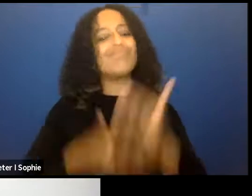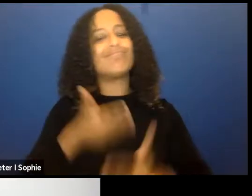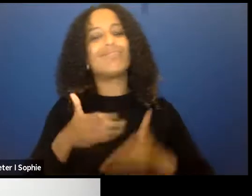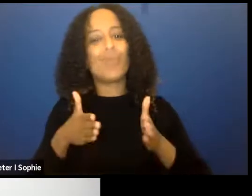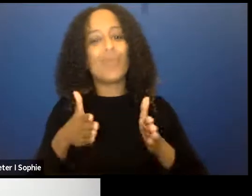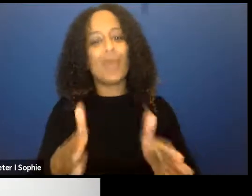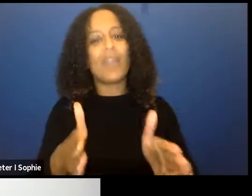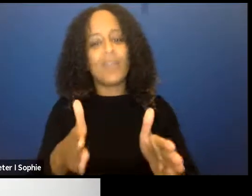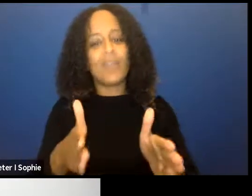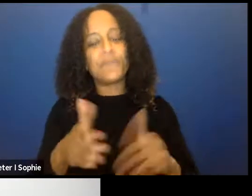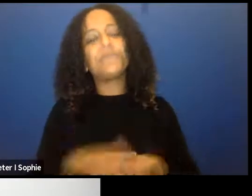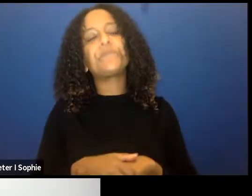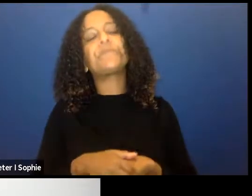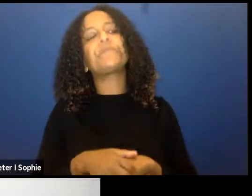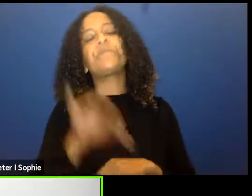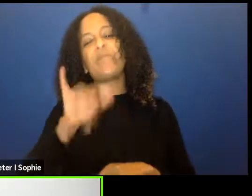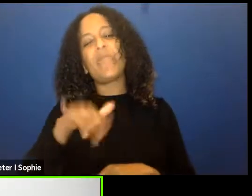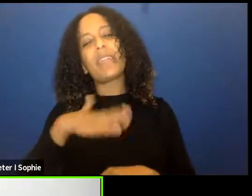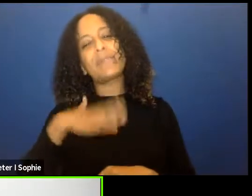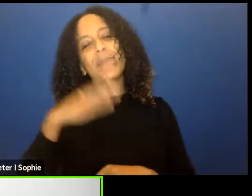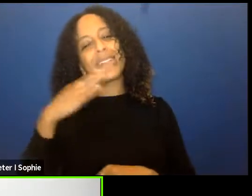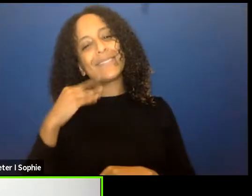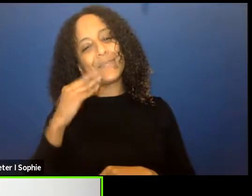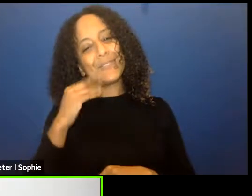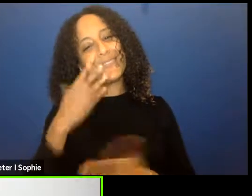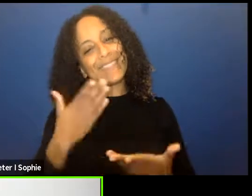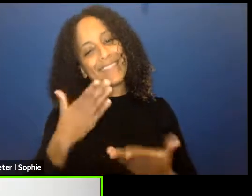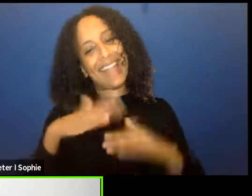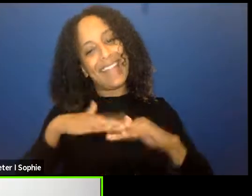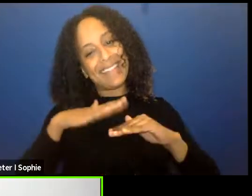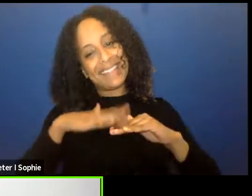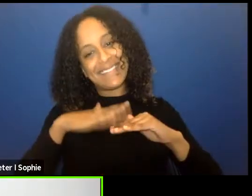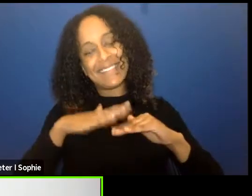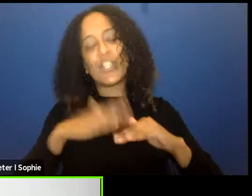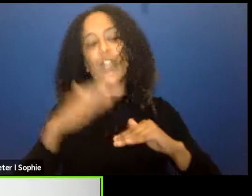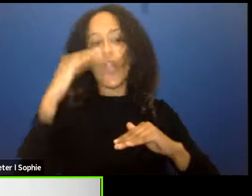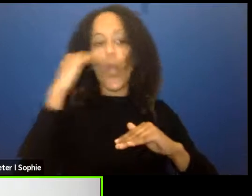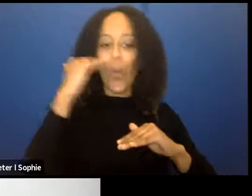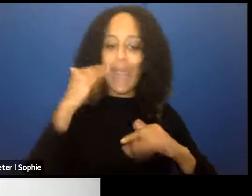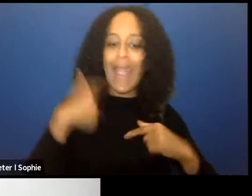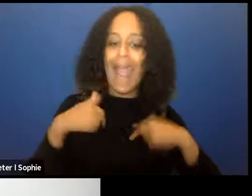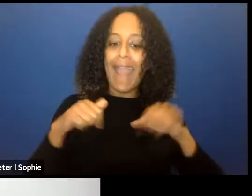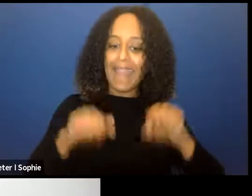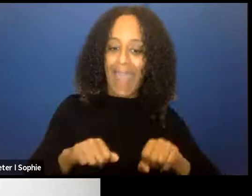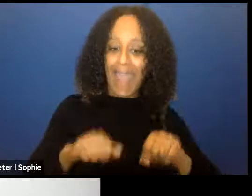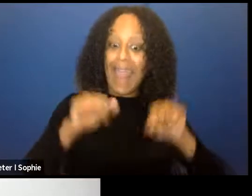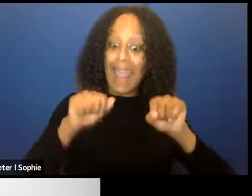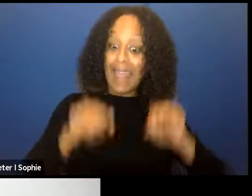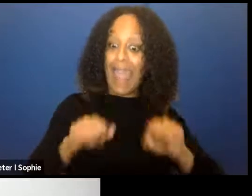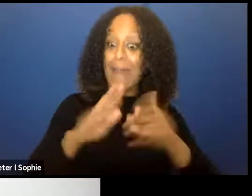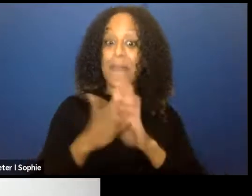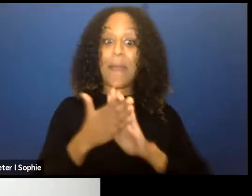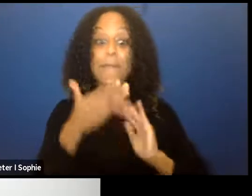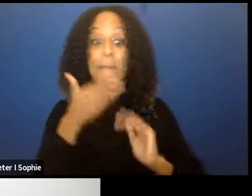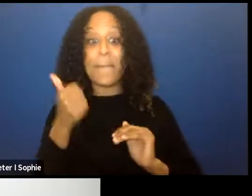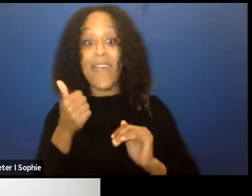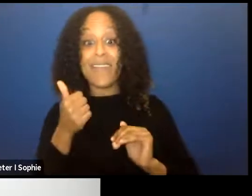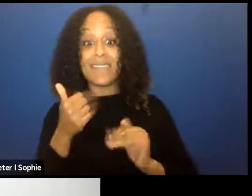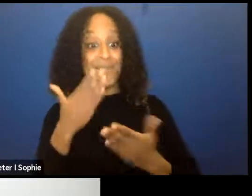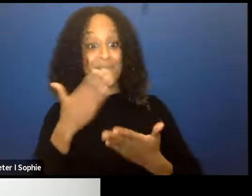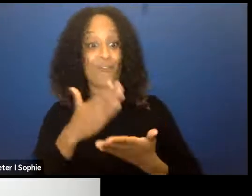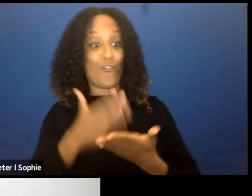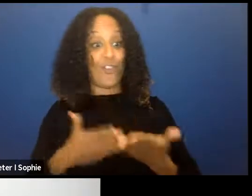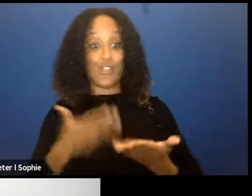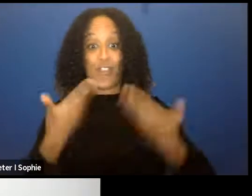that's my experience, at least, is just knowing I can be the best version of myself when